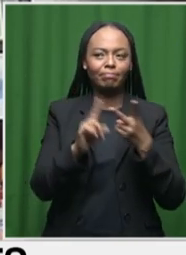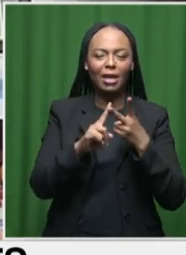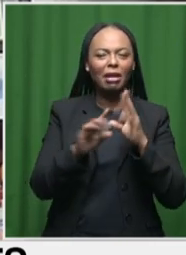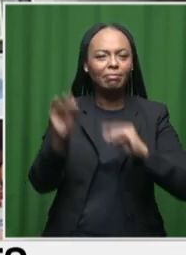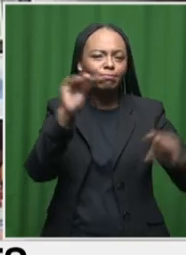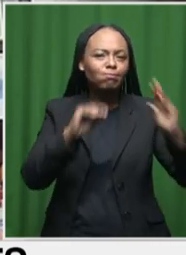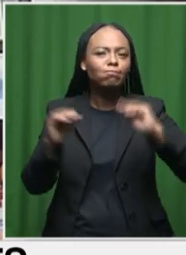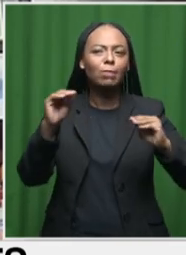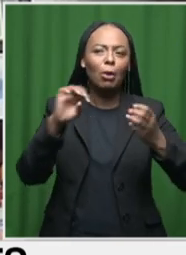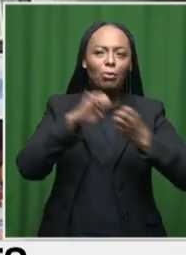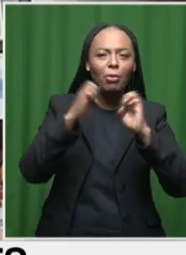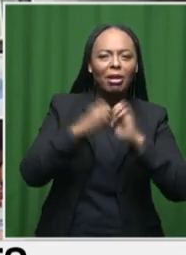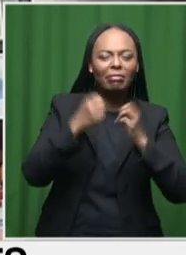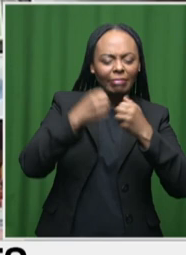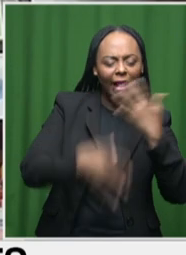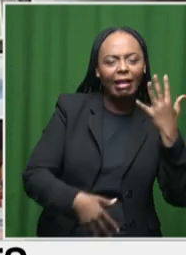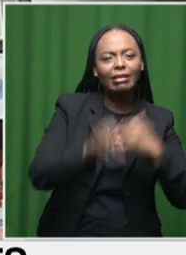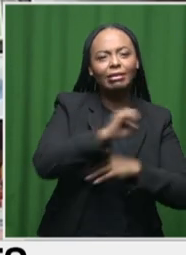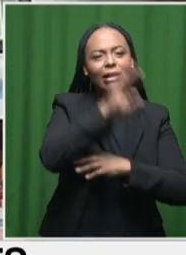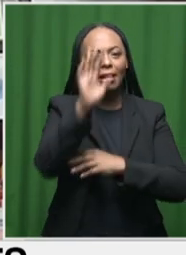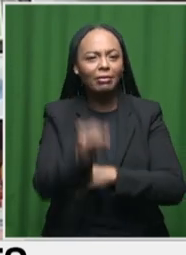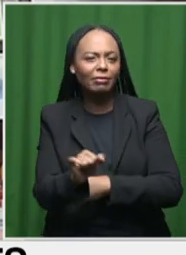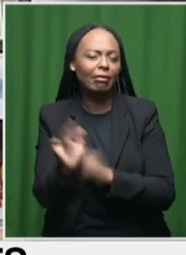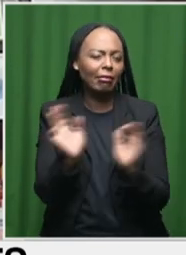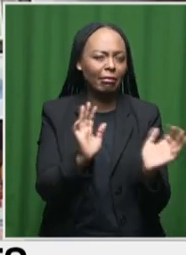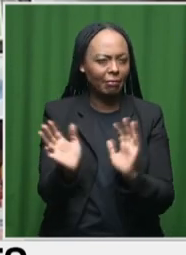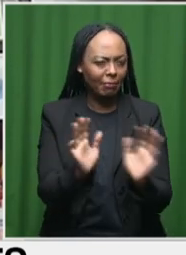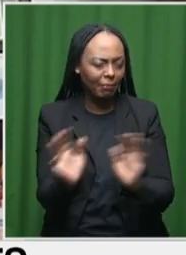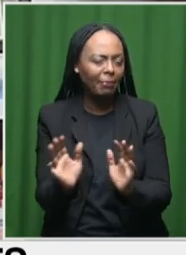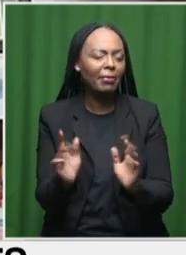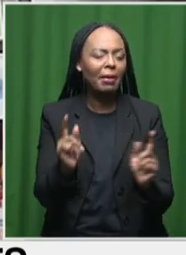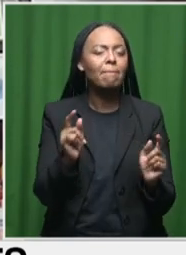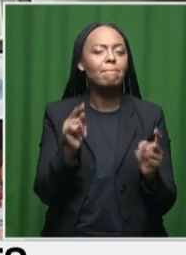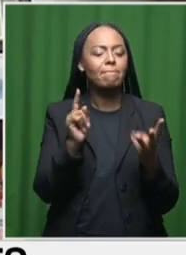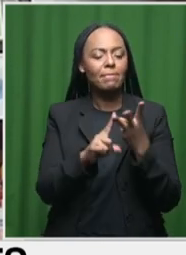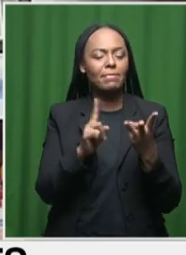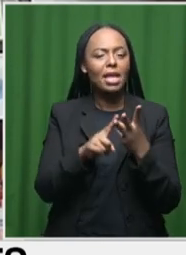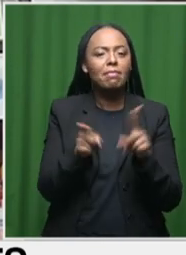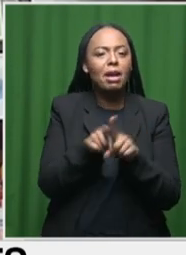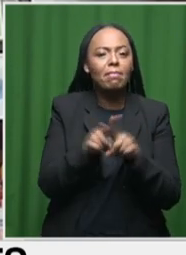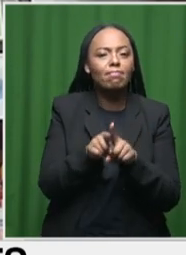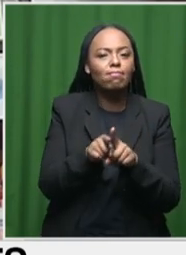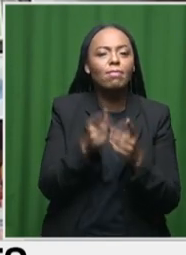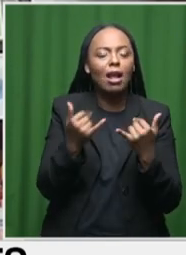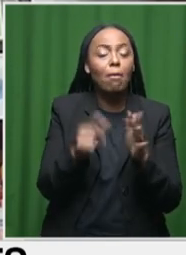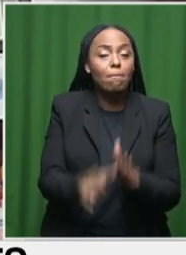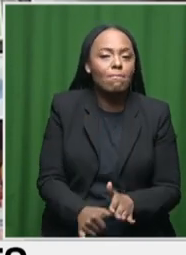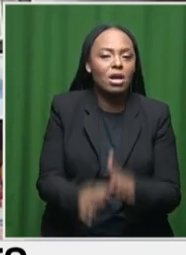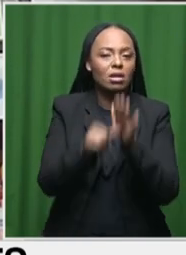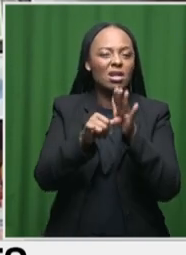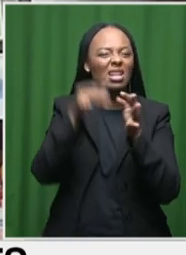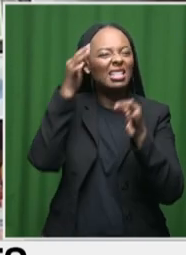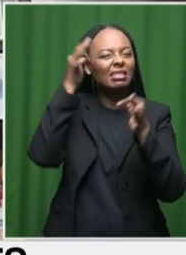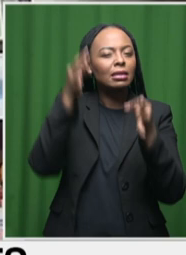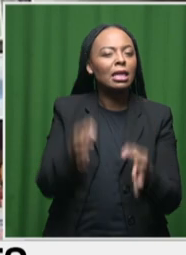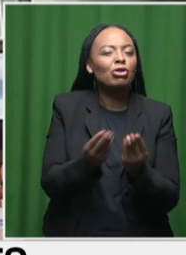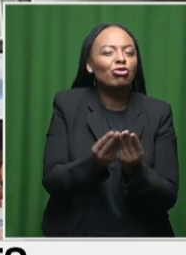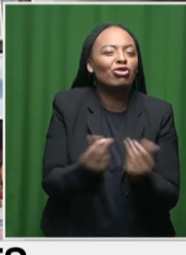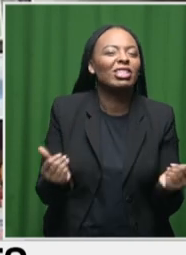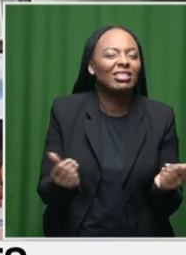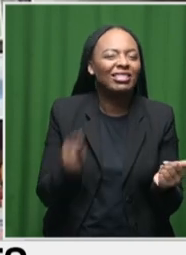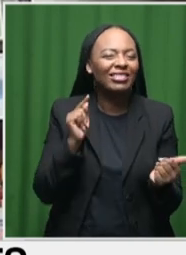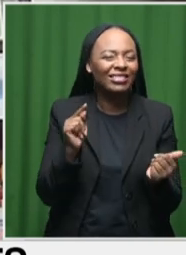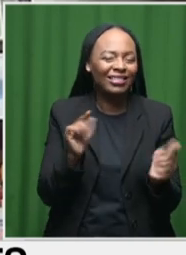problems of the country, certainly, but more importantly, it's going to suggest the solutions that are within our hands as South Africans to